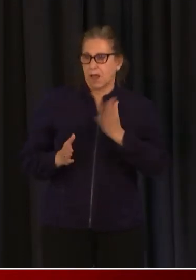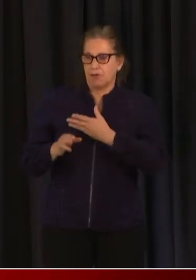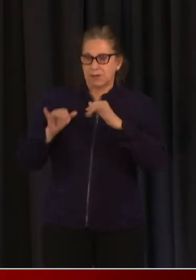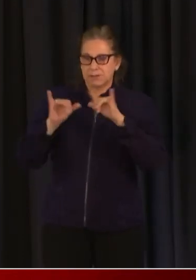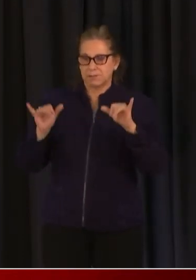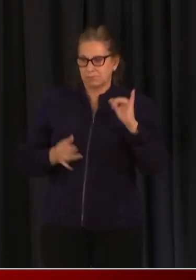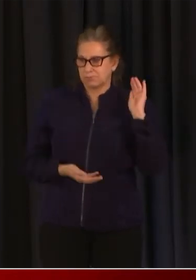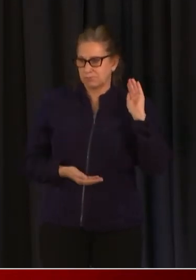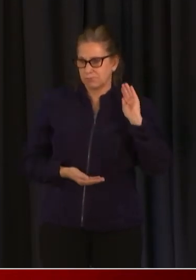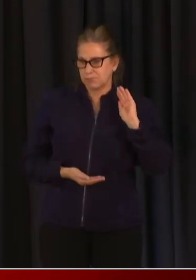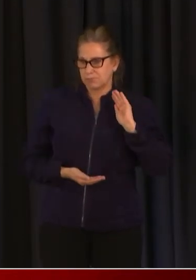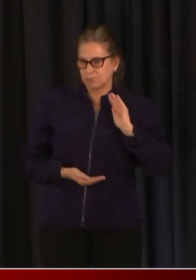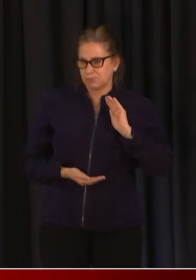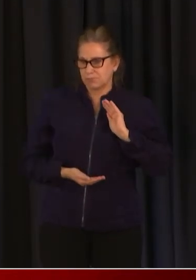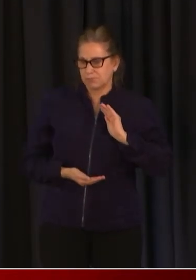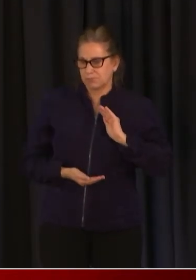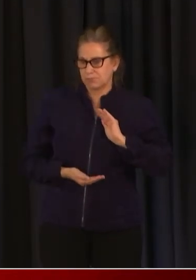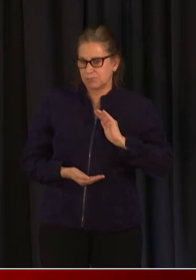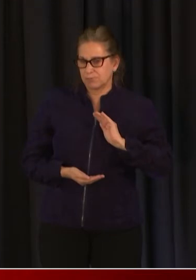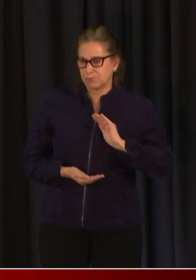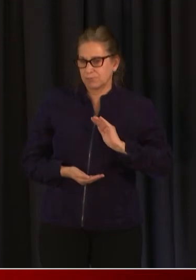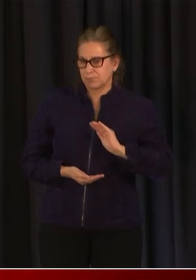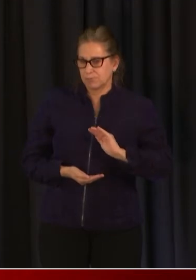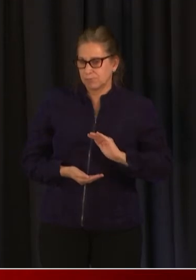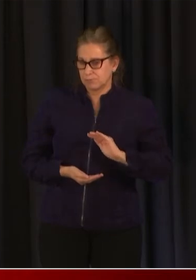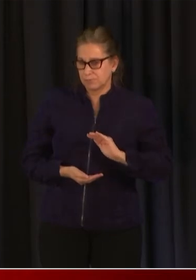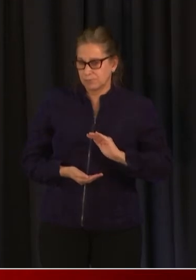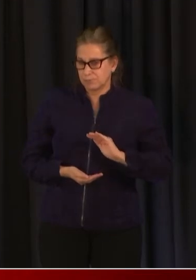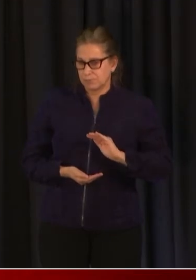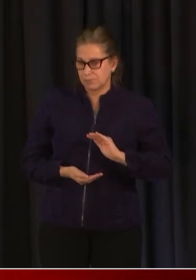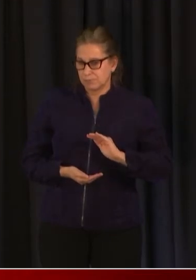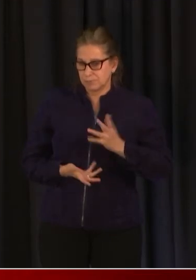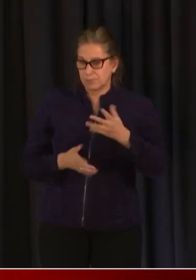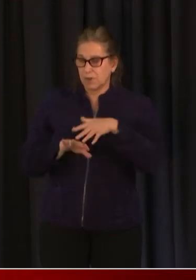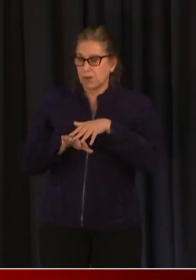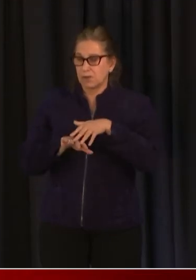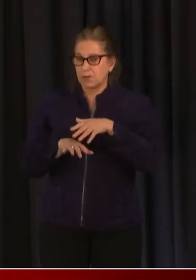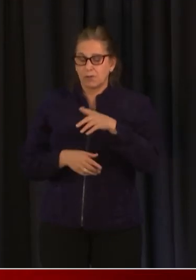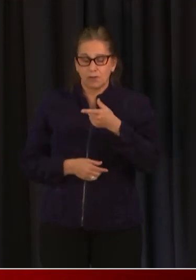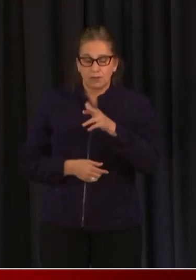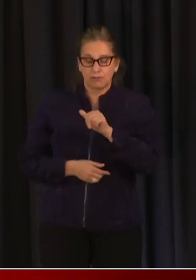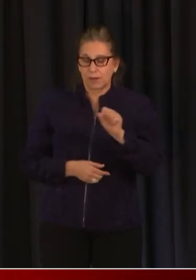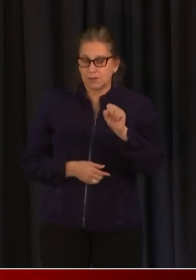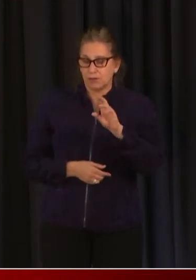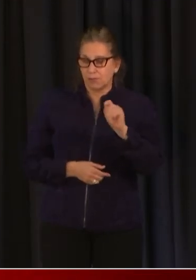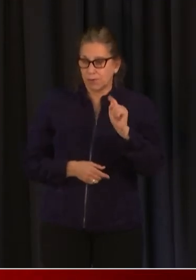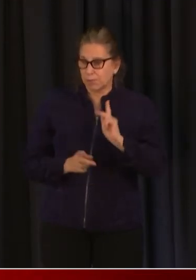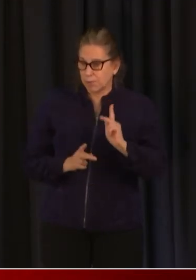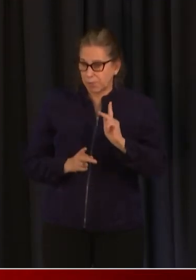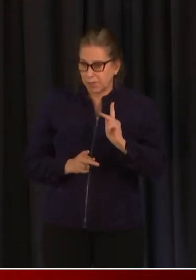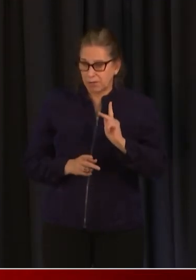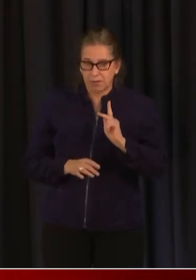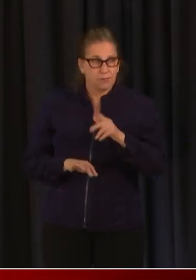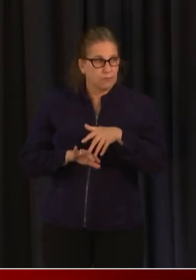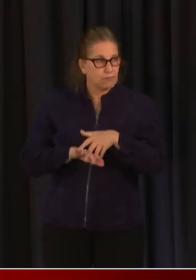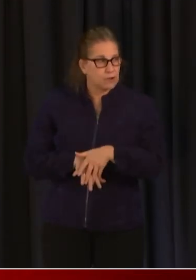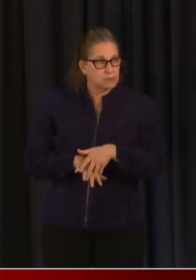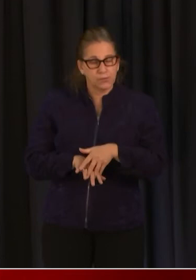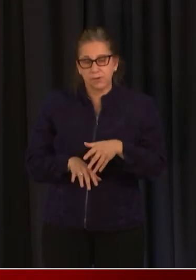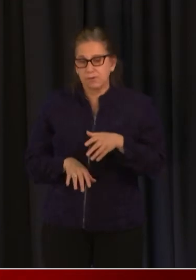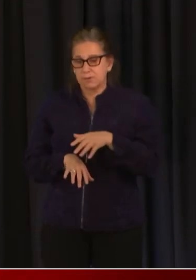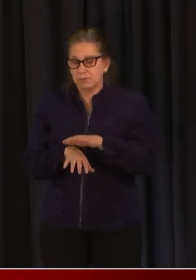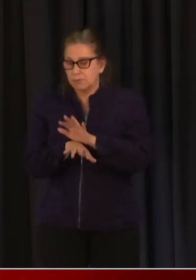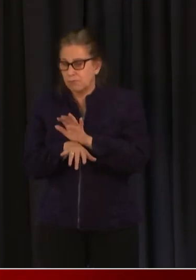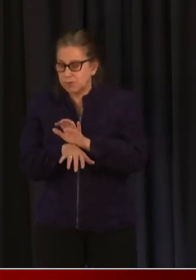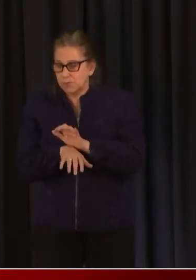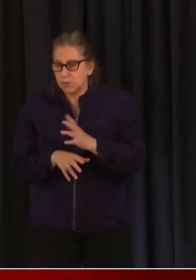chorus to get even louder of grassroots folks, of neighbors telling neighbors, this is the benefit of getting vaccinated. I did it, you should do it